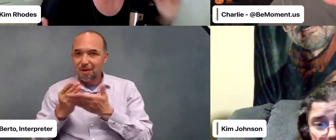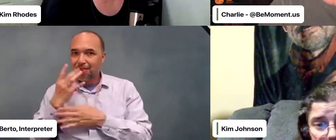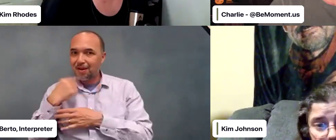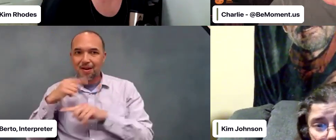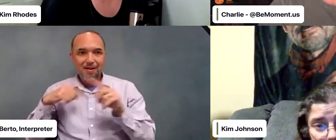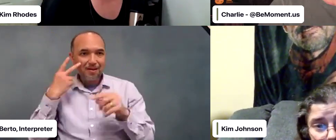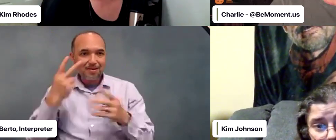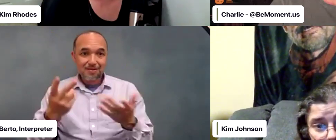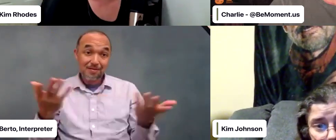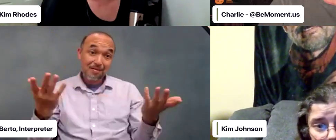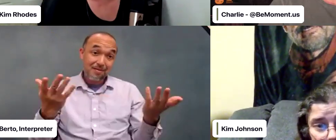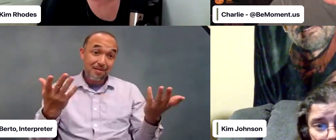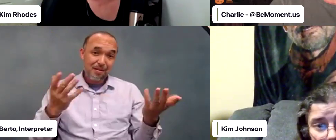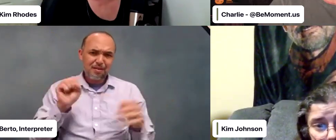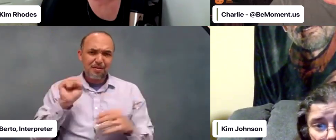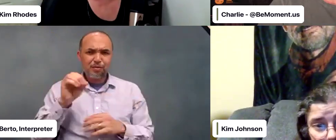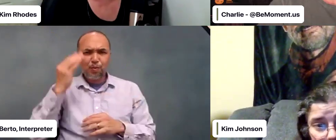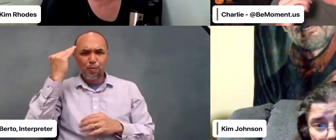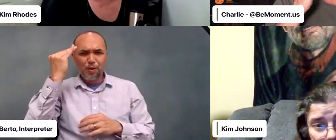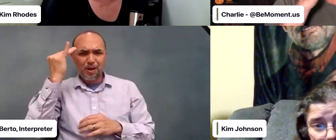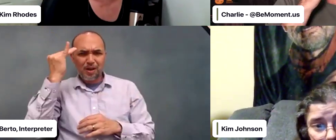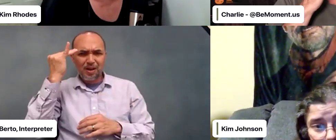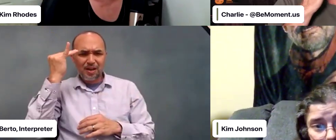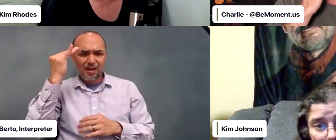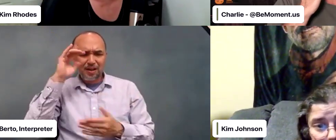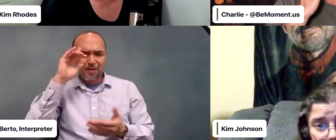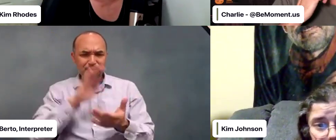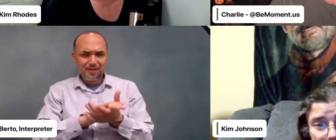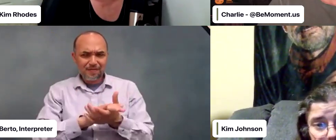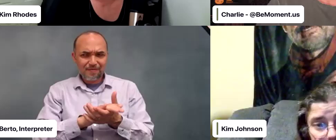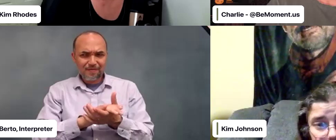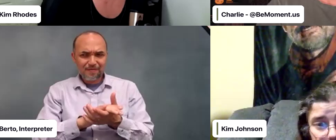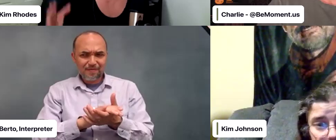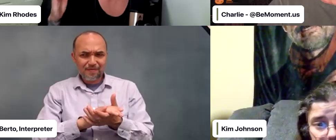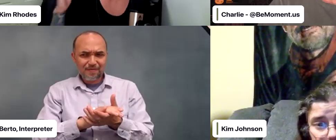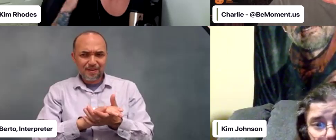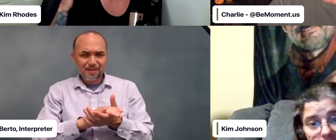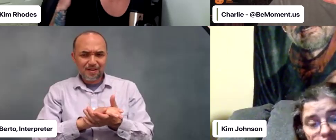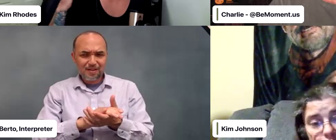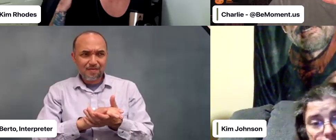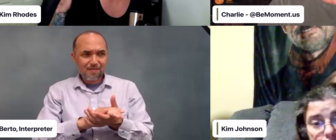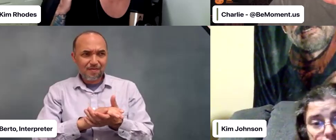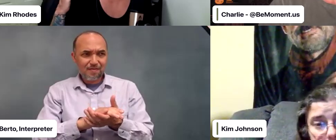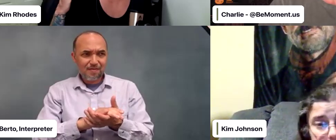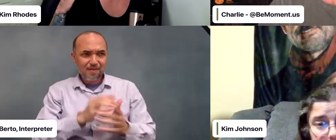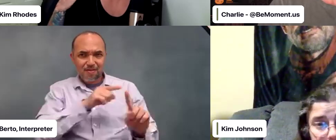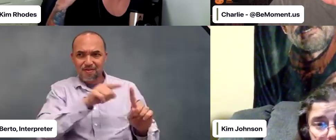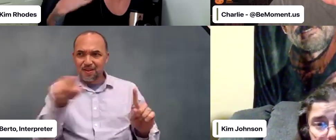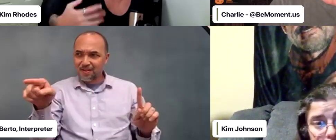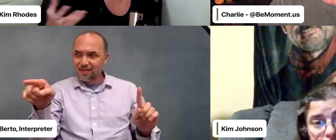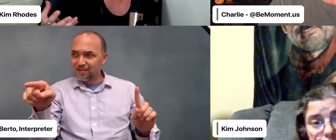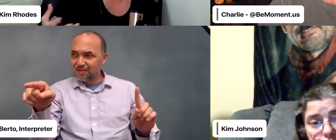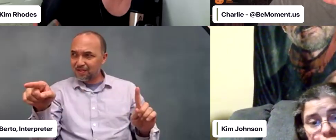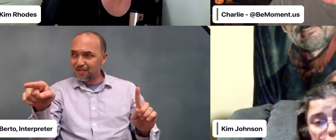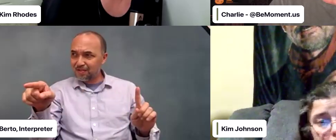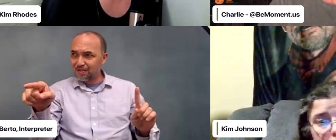why would I believe that there aren't things that exist that resonate on a bandwidth that I'm just